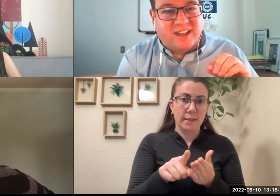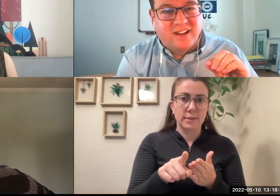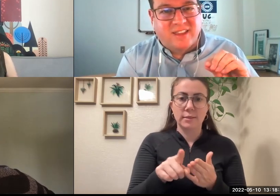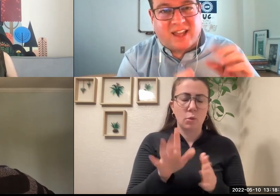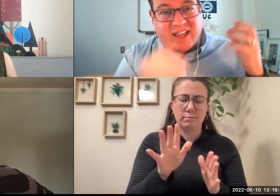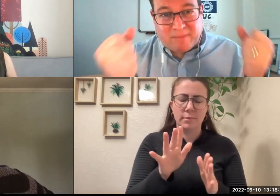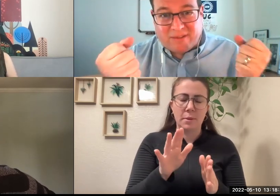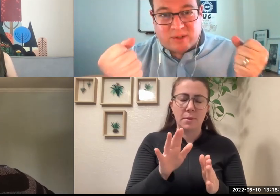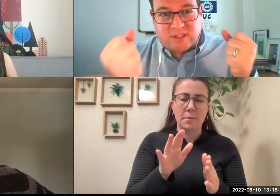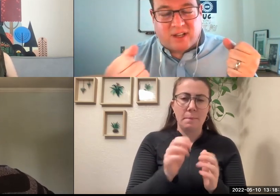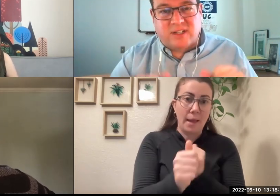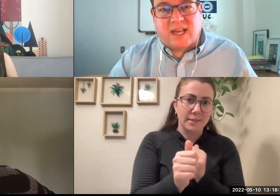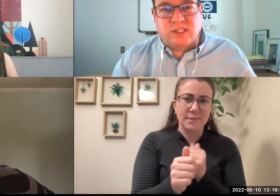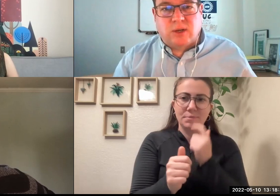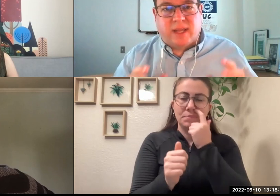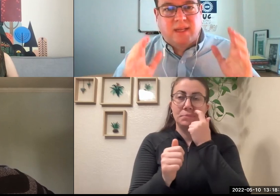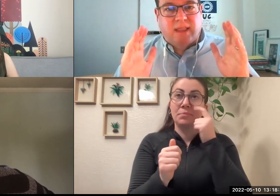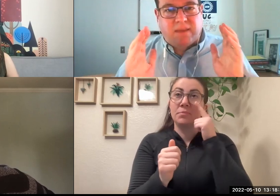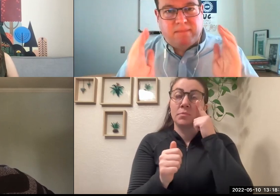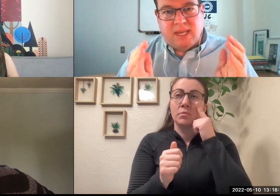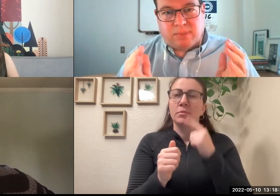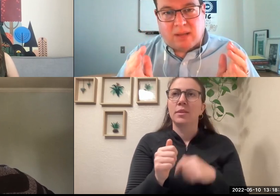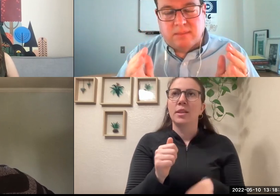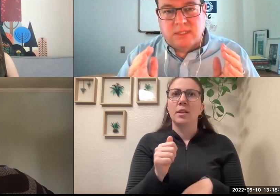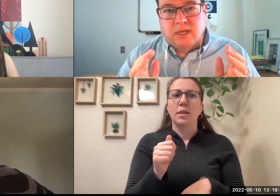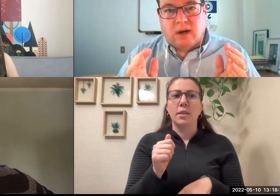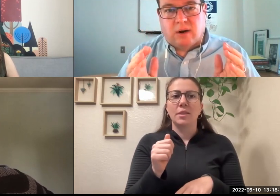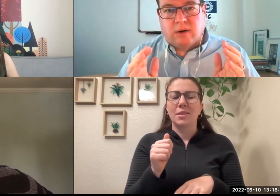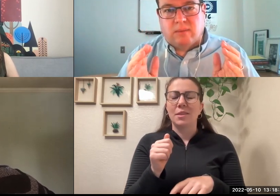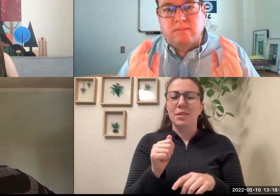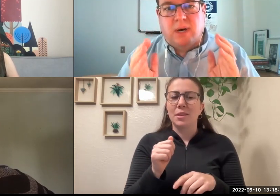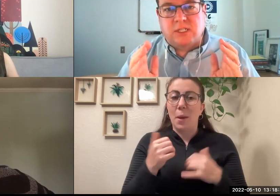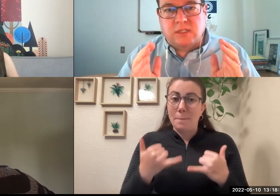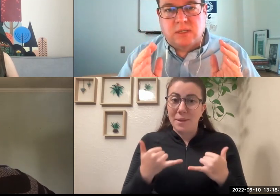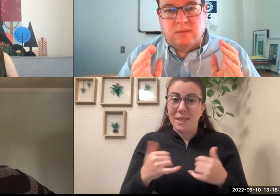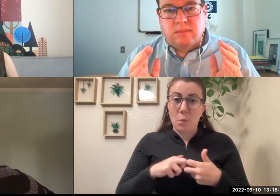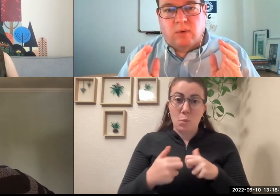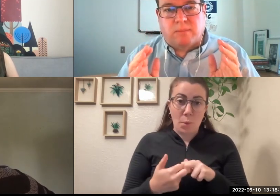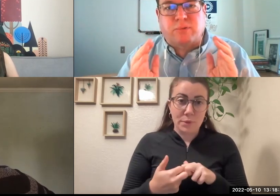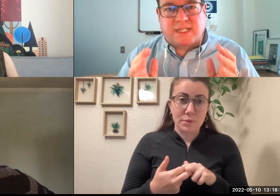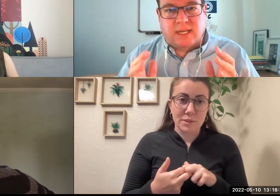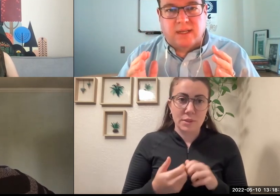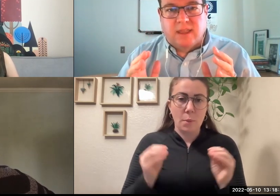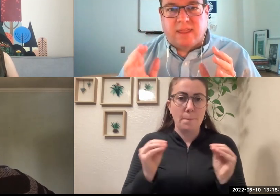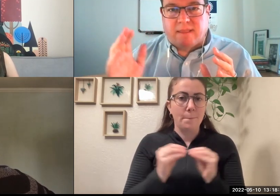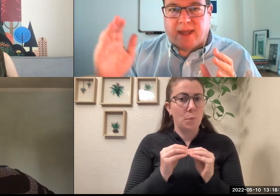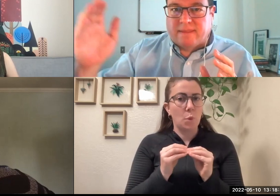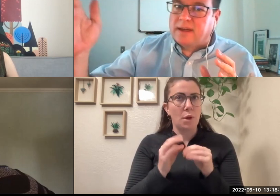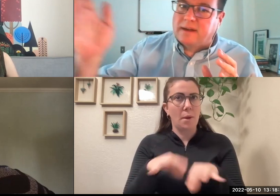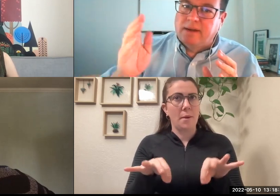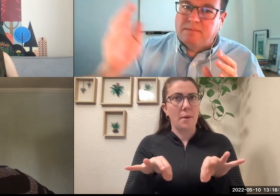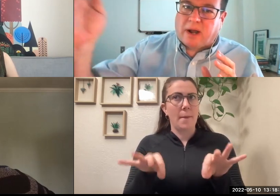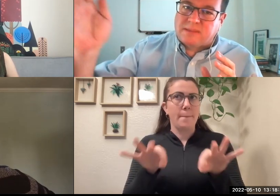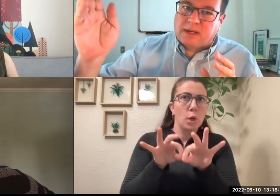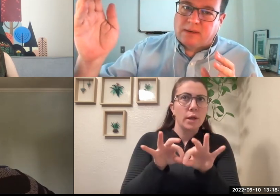and that I got my folks on our side. So like the immediate problems are much more pressing than like